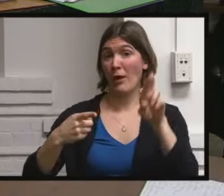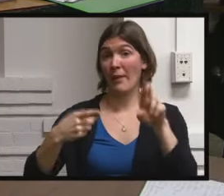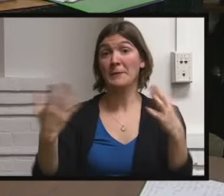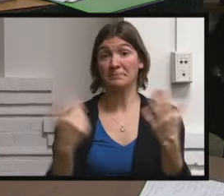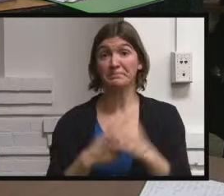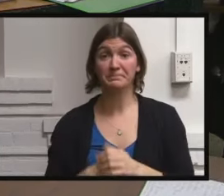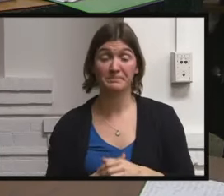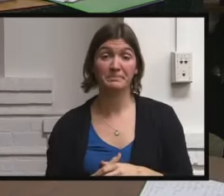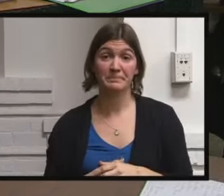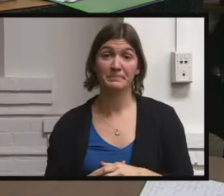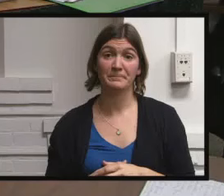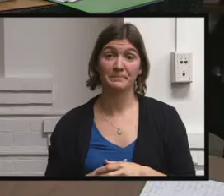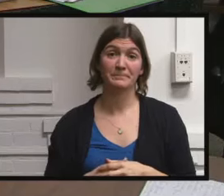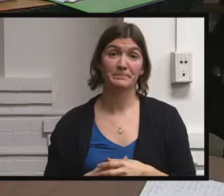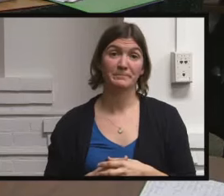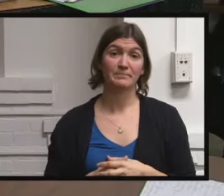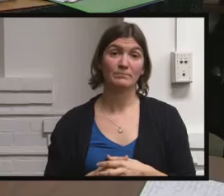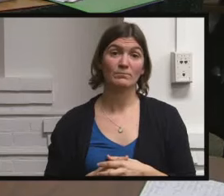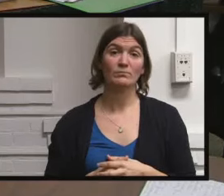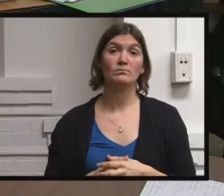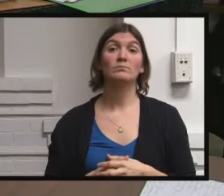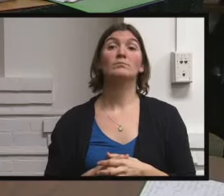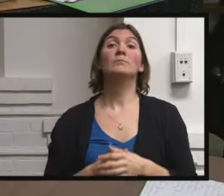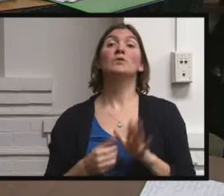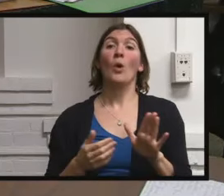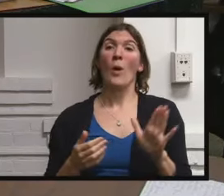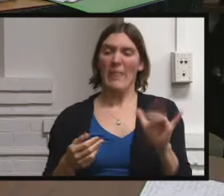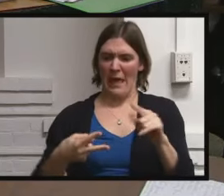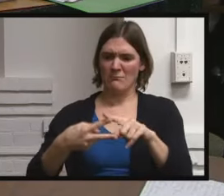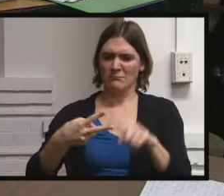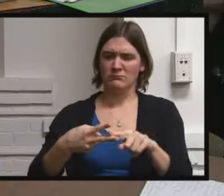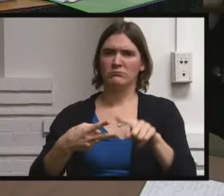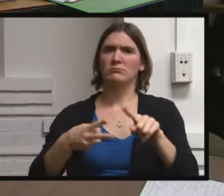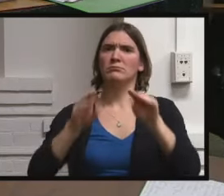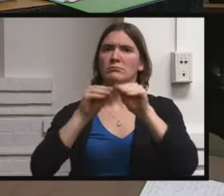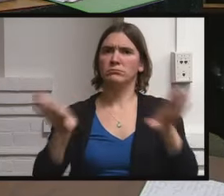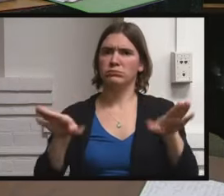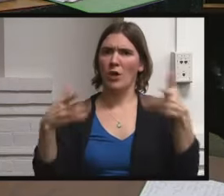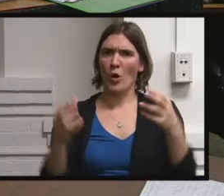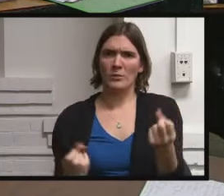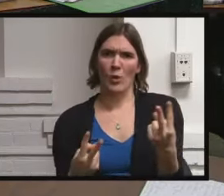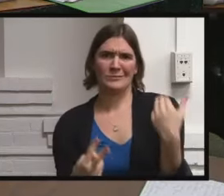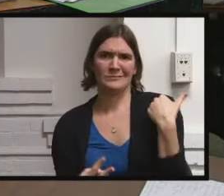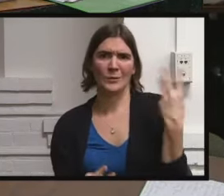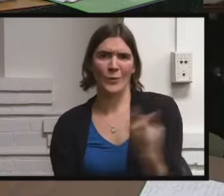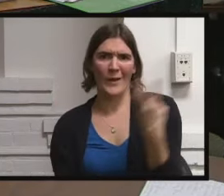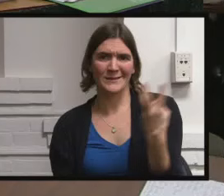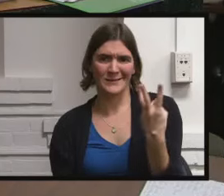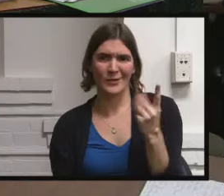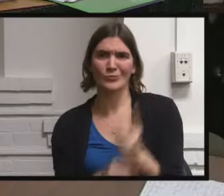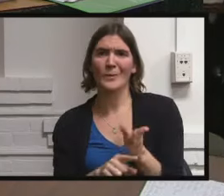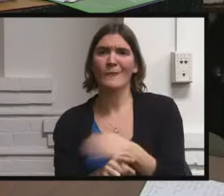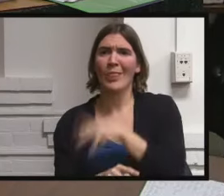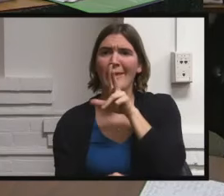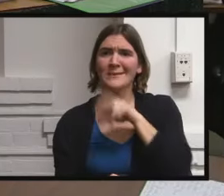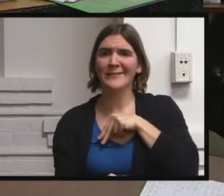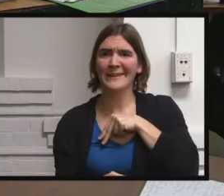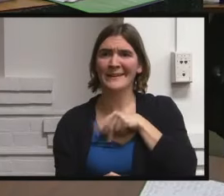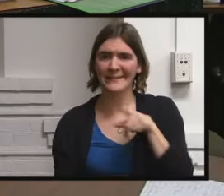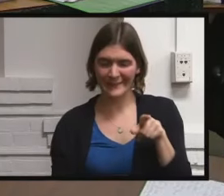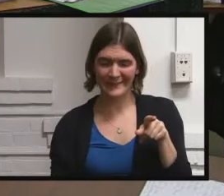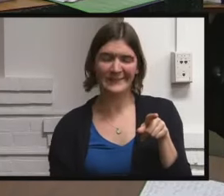recycling transition. That got published on last Wednesday, the day before the long holiday